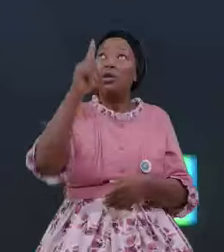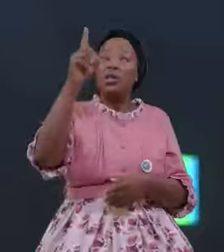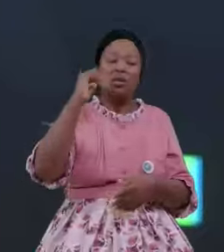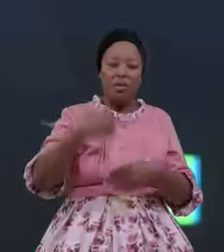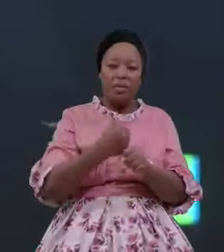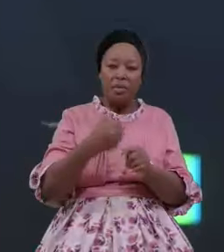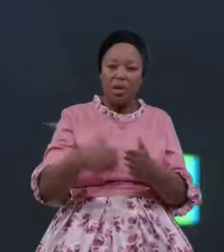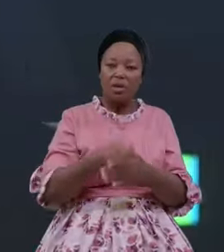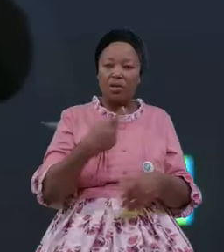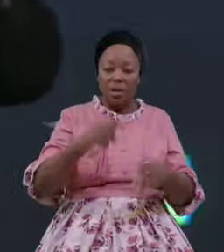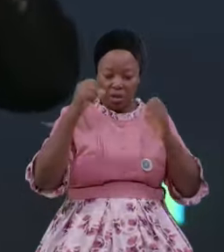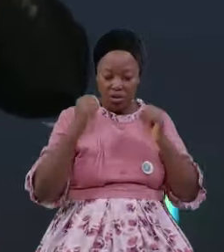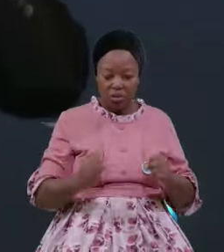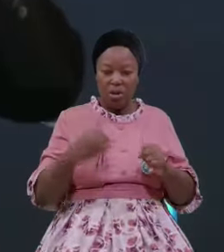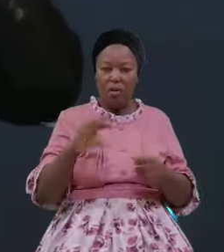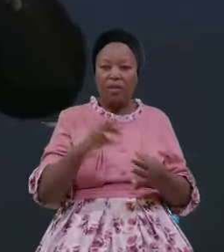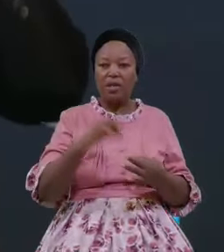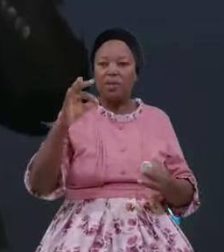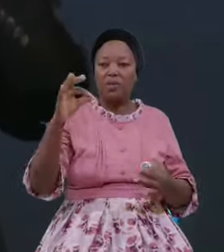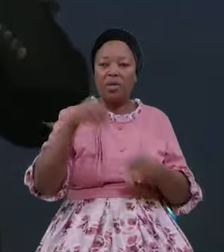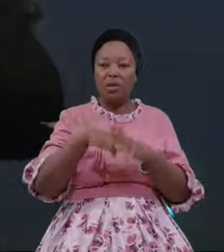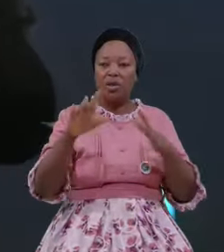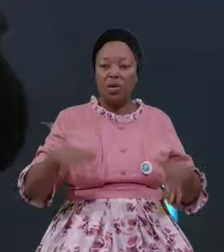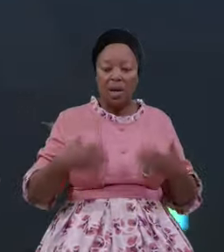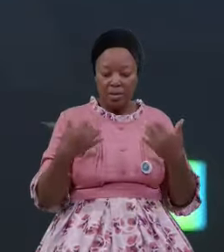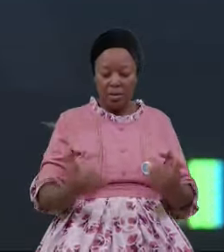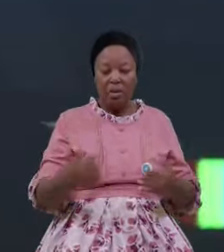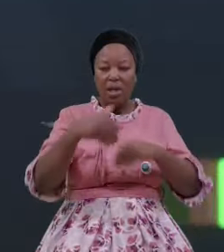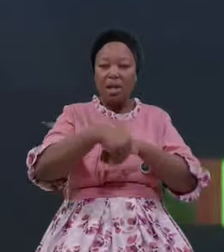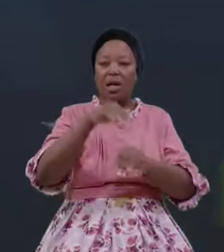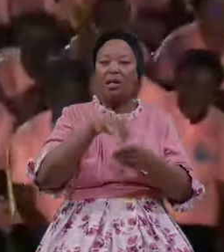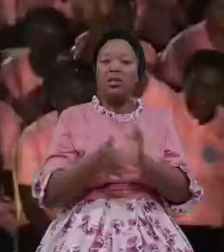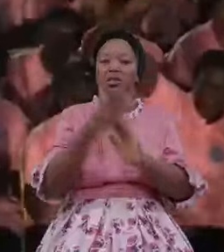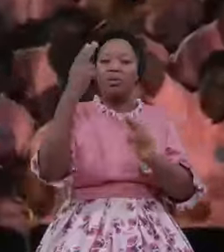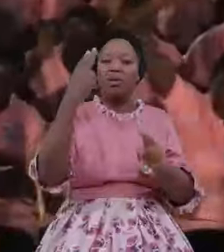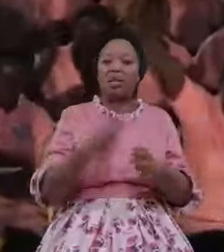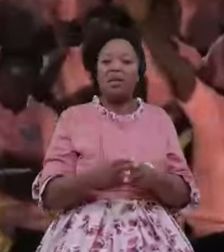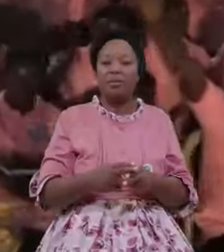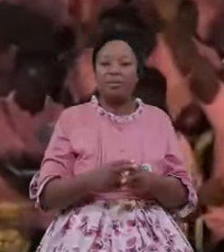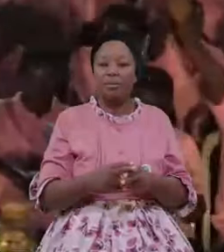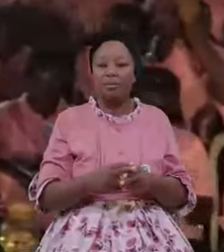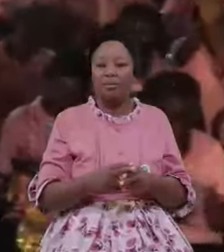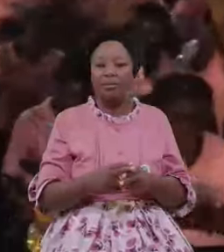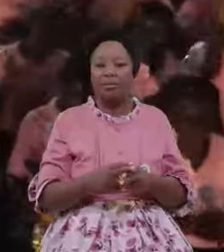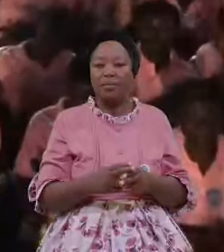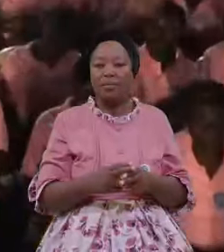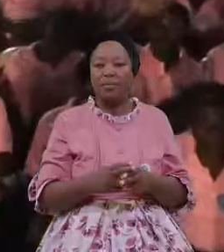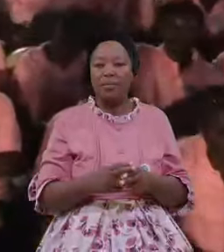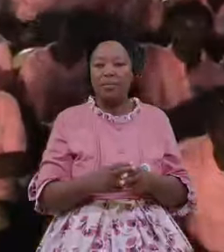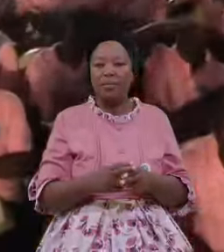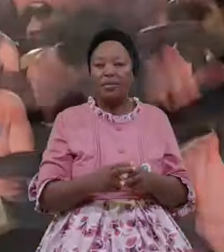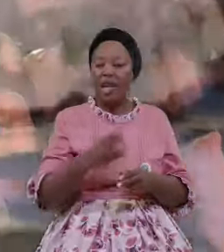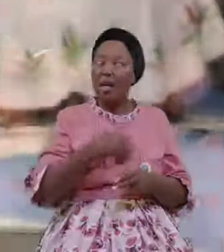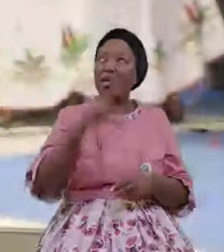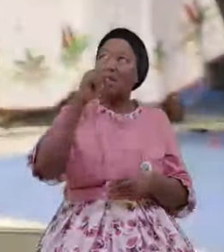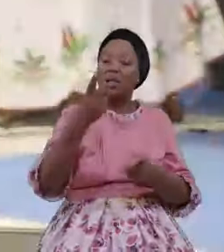strength of the spirit in your life tonight in Jesus' name. And it comes